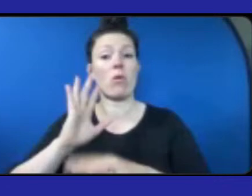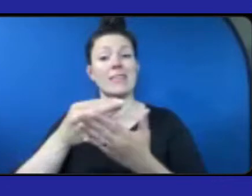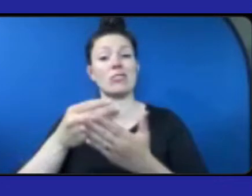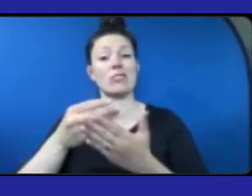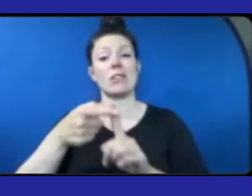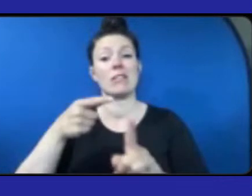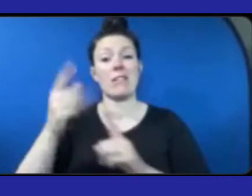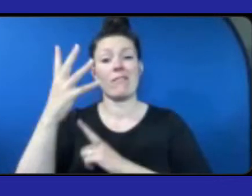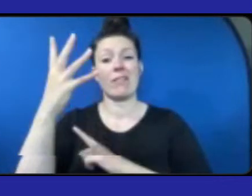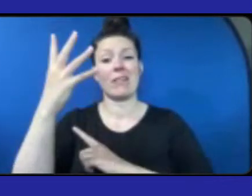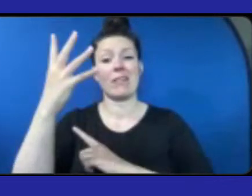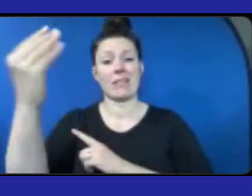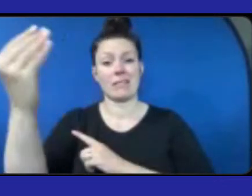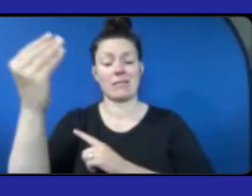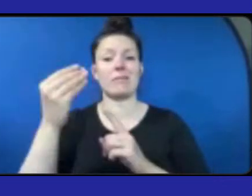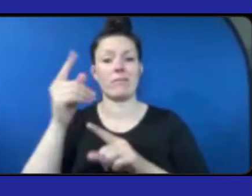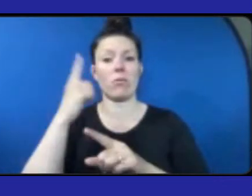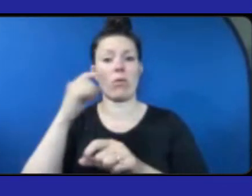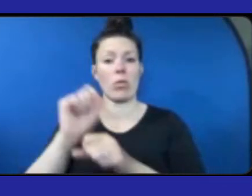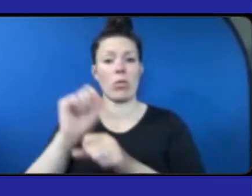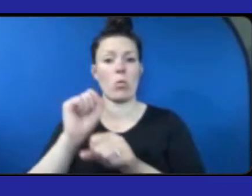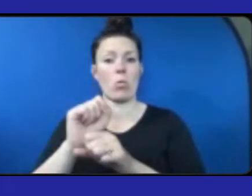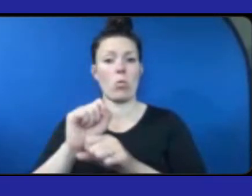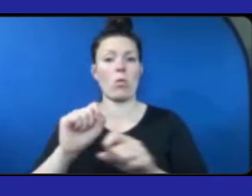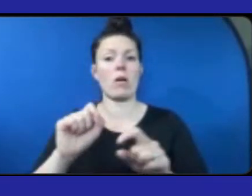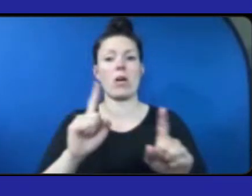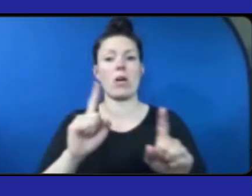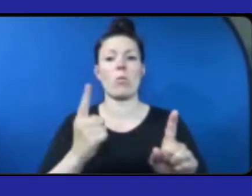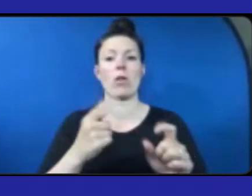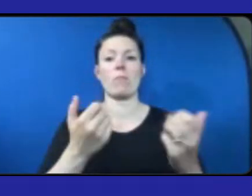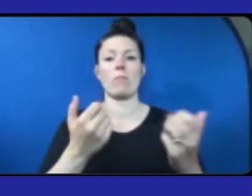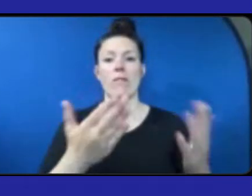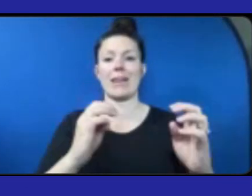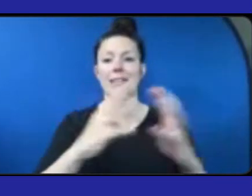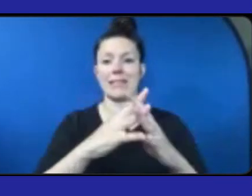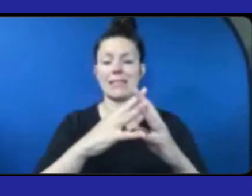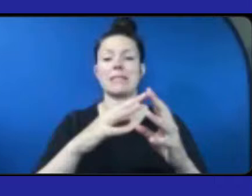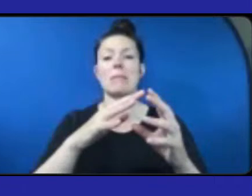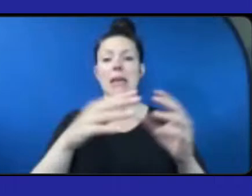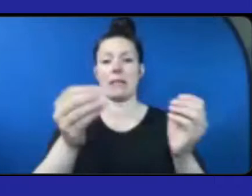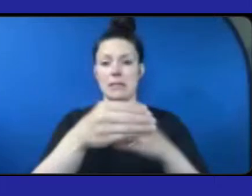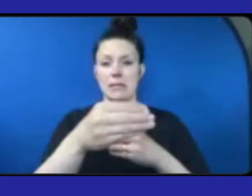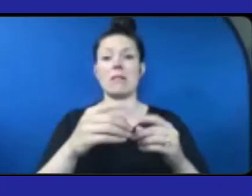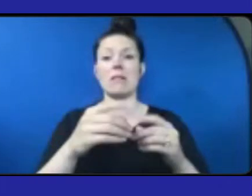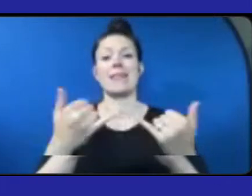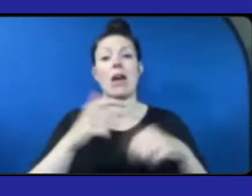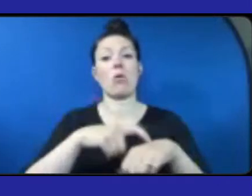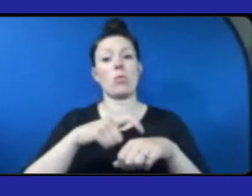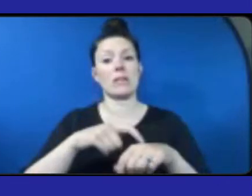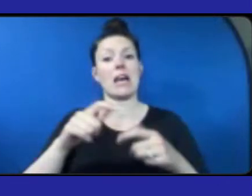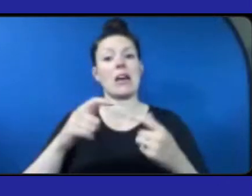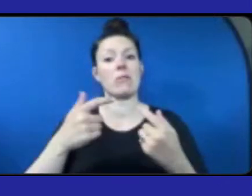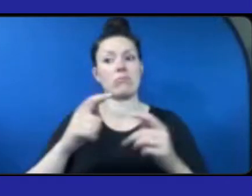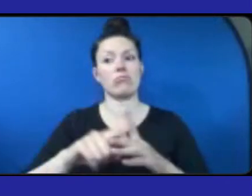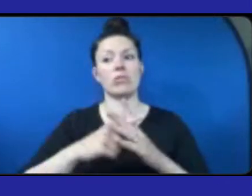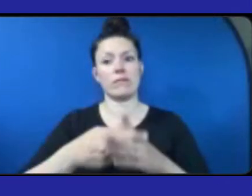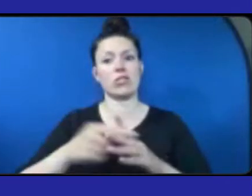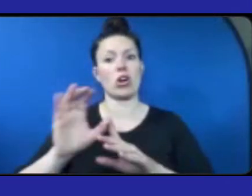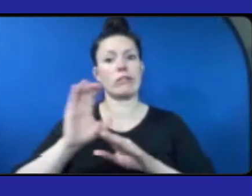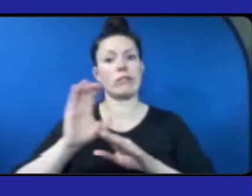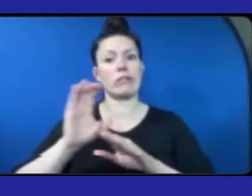work, and we simply provided space in our hospitals. However, over time, we began funding them directly. And